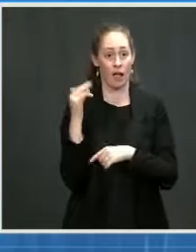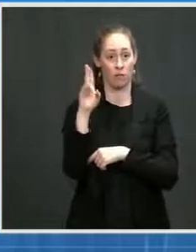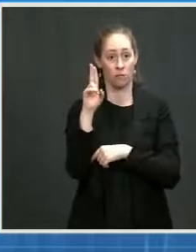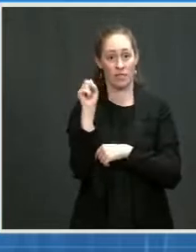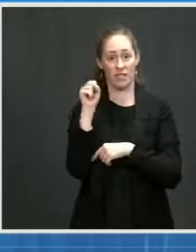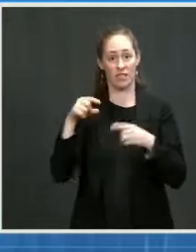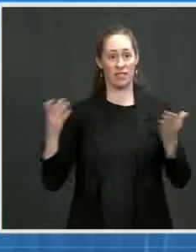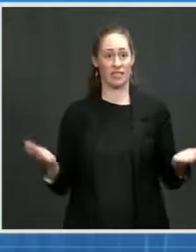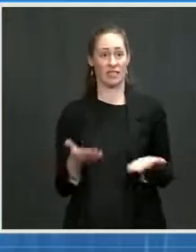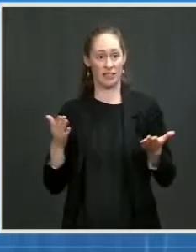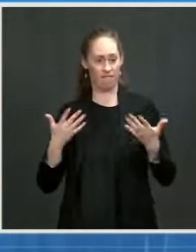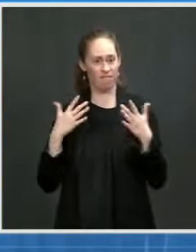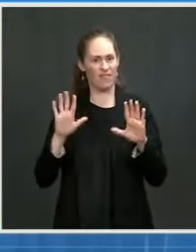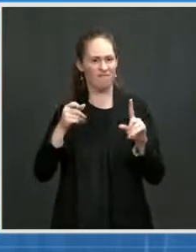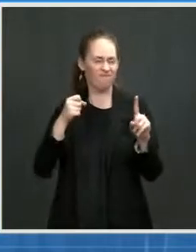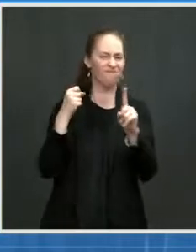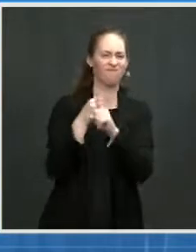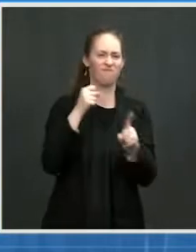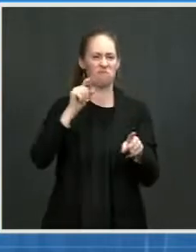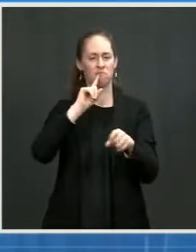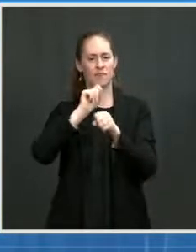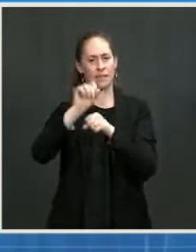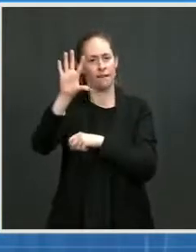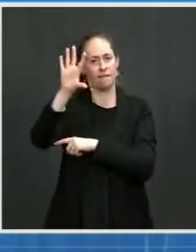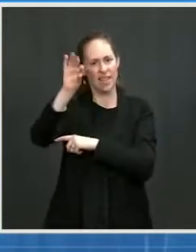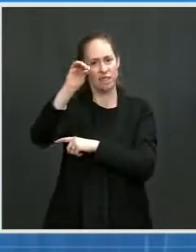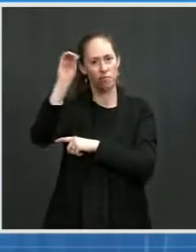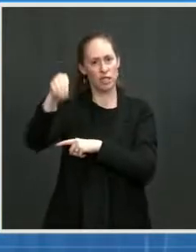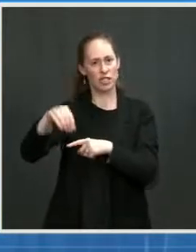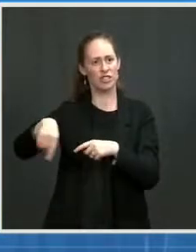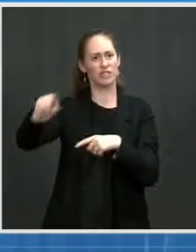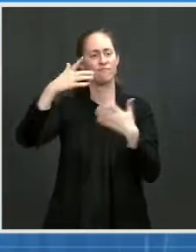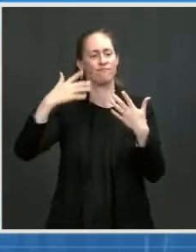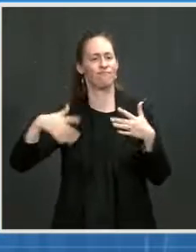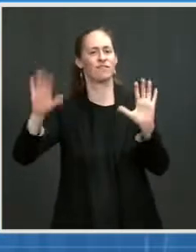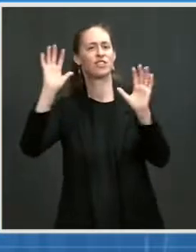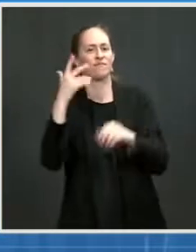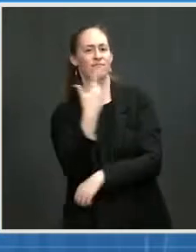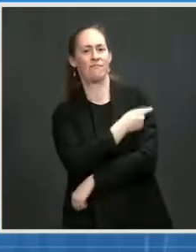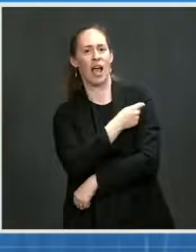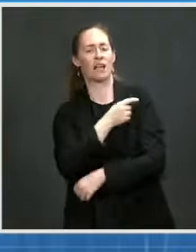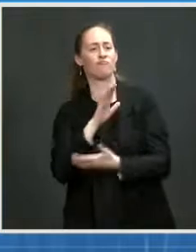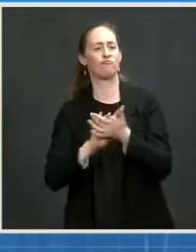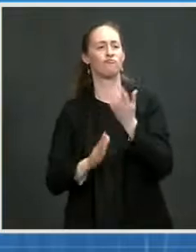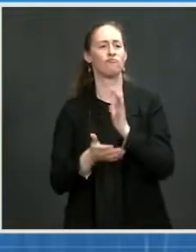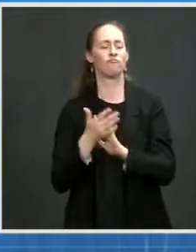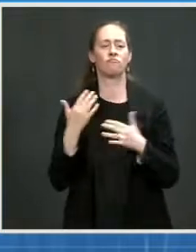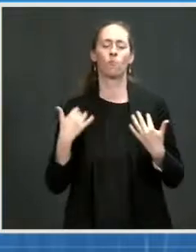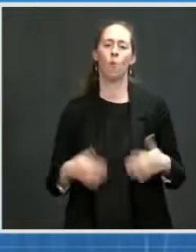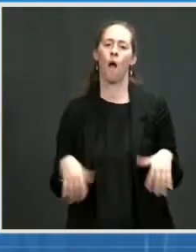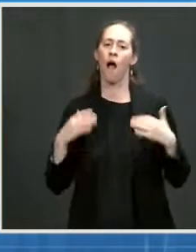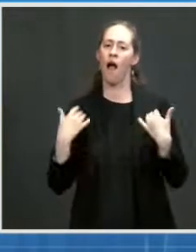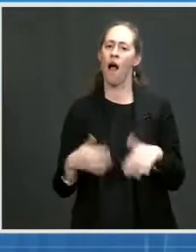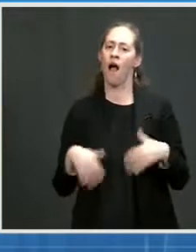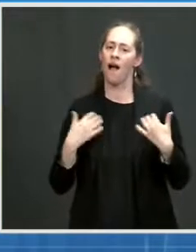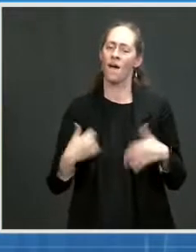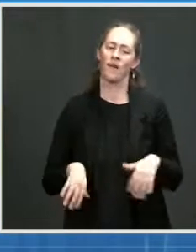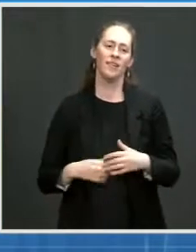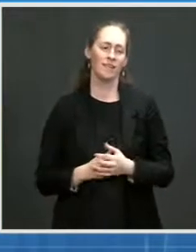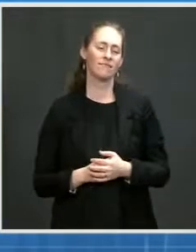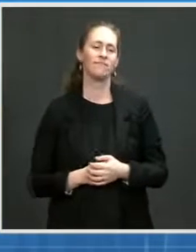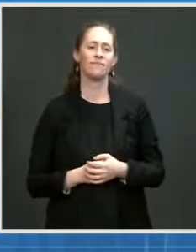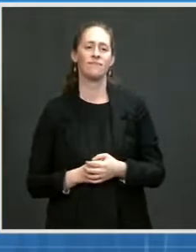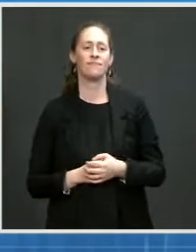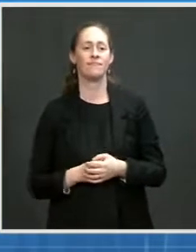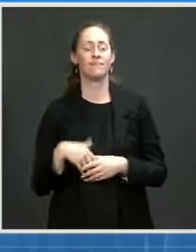vaccinated. This is a major milestone in our country's vaccination efforts. The number was